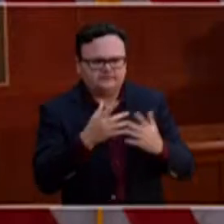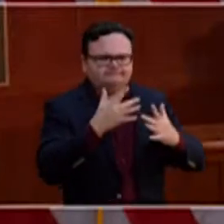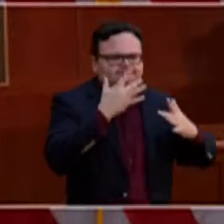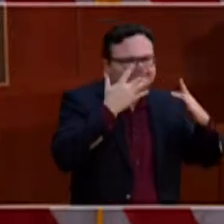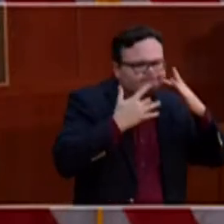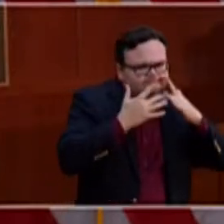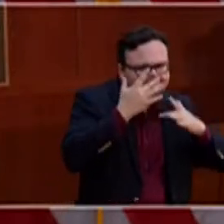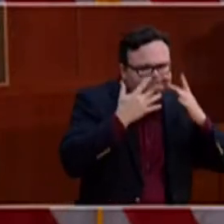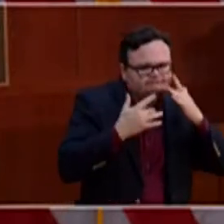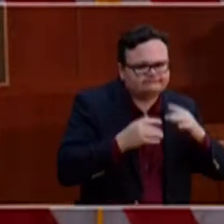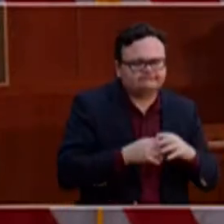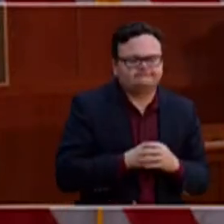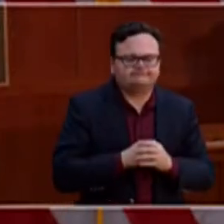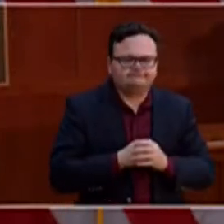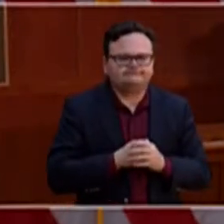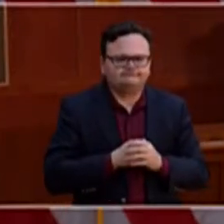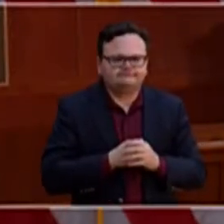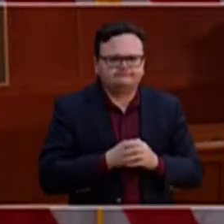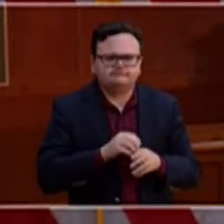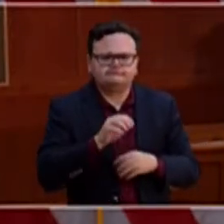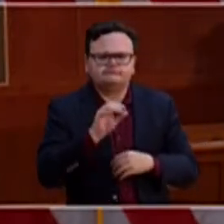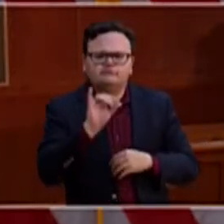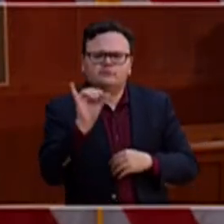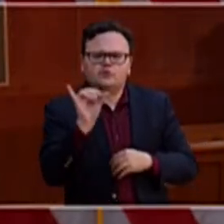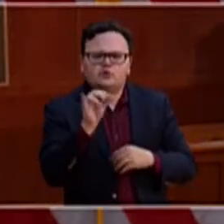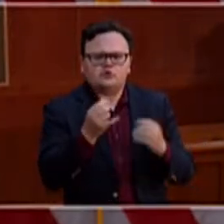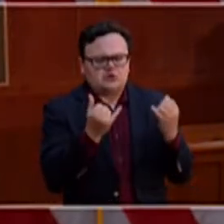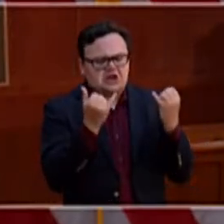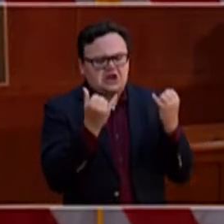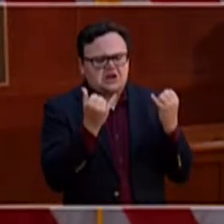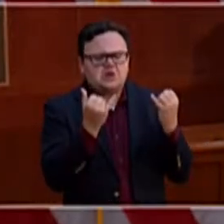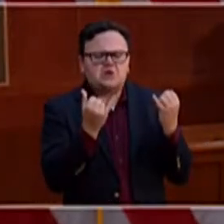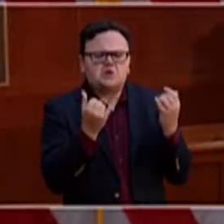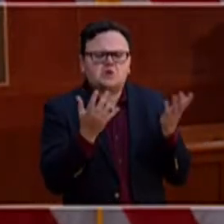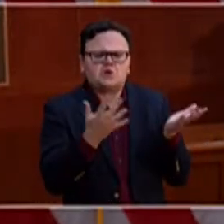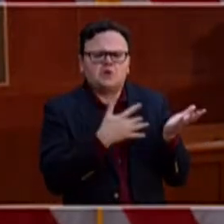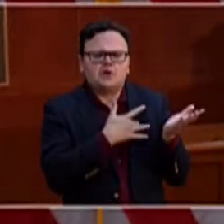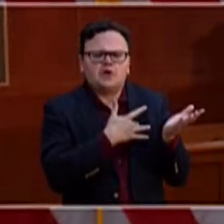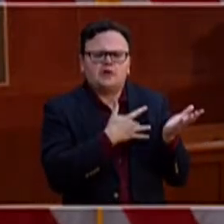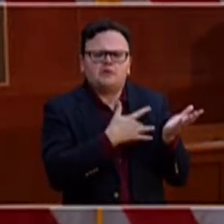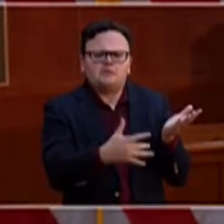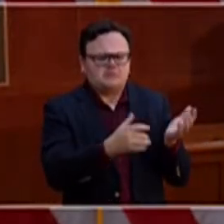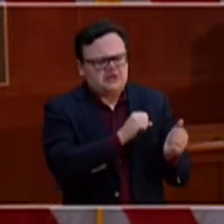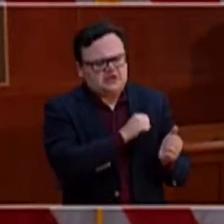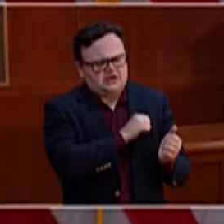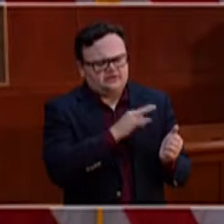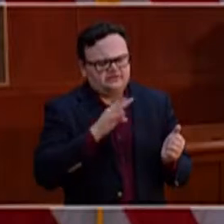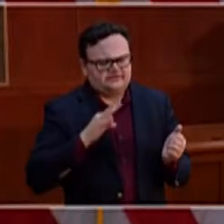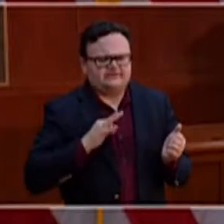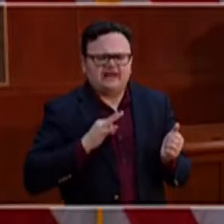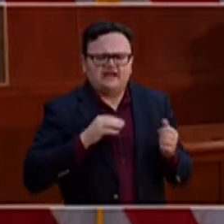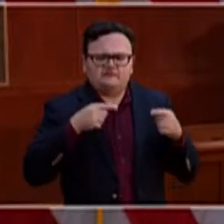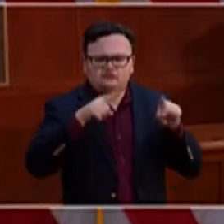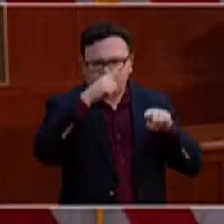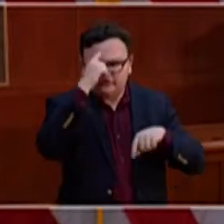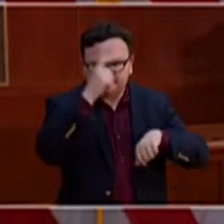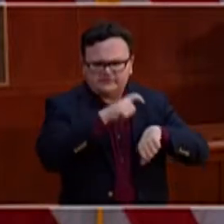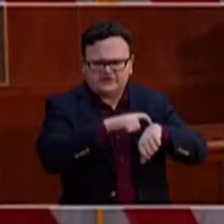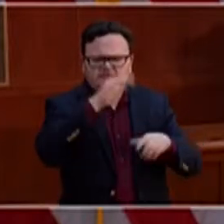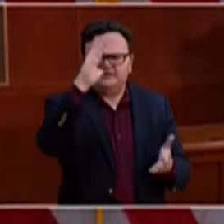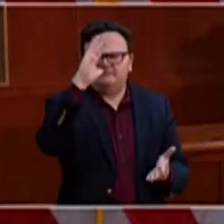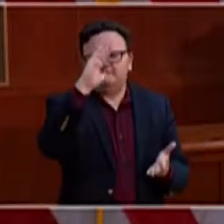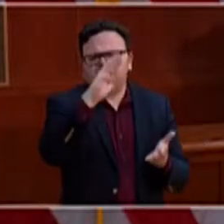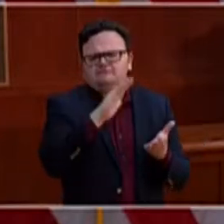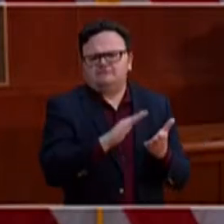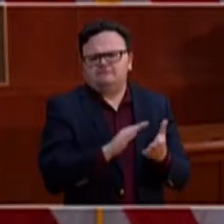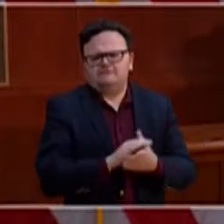low census time for many parts of Florida, so there's a natural reduction in staff that typically occurs. Now that